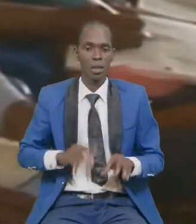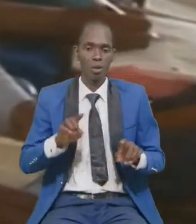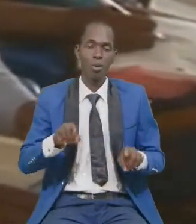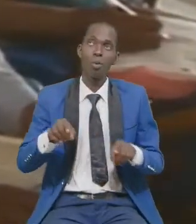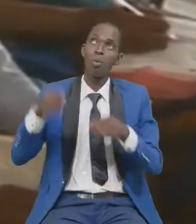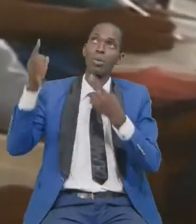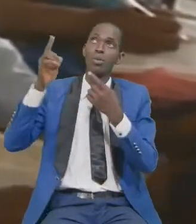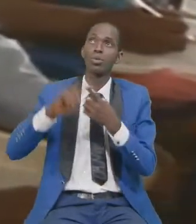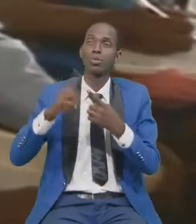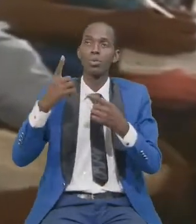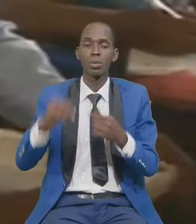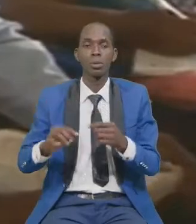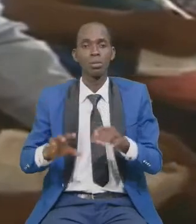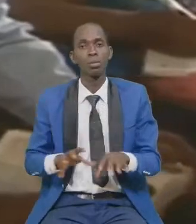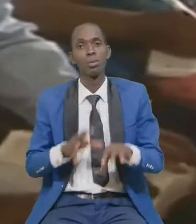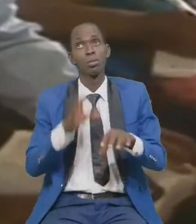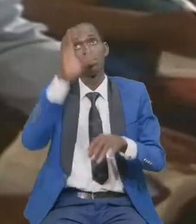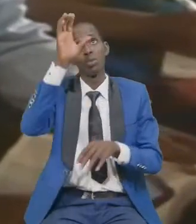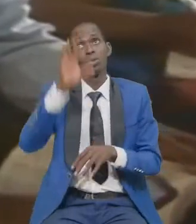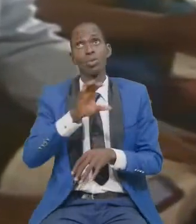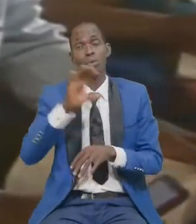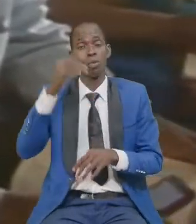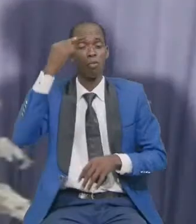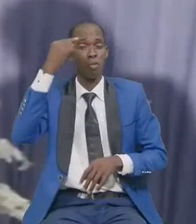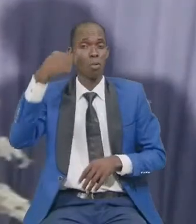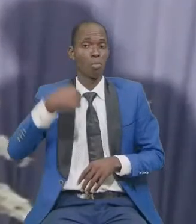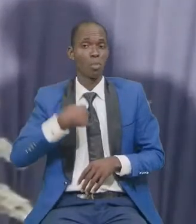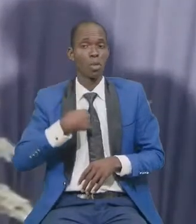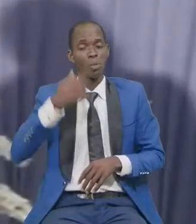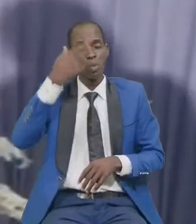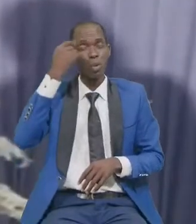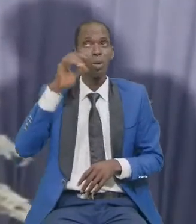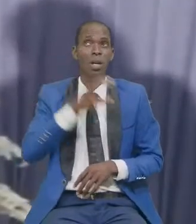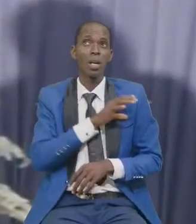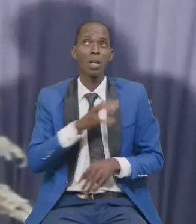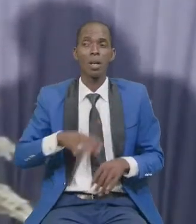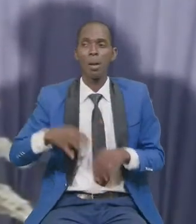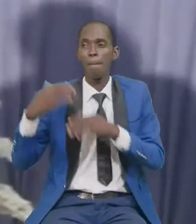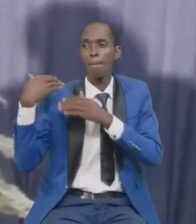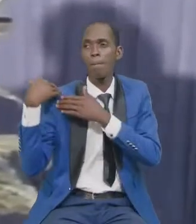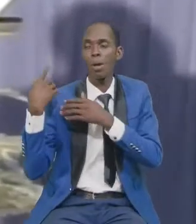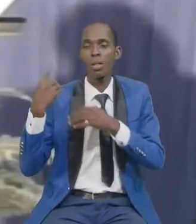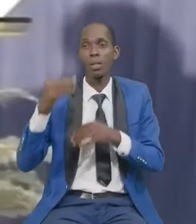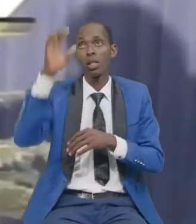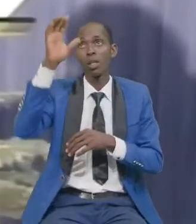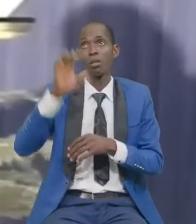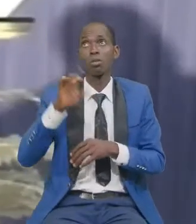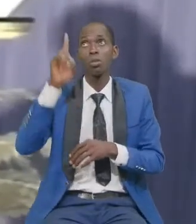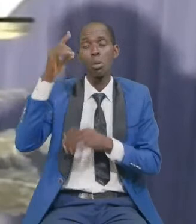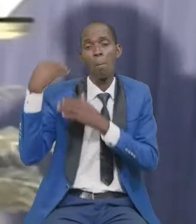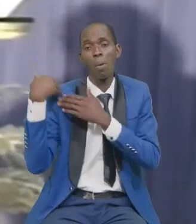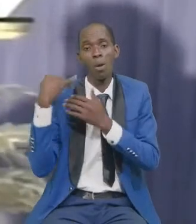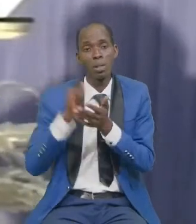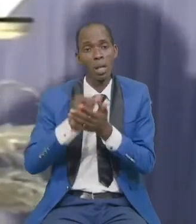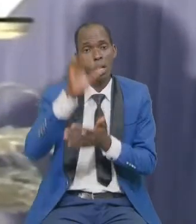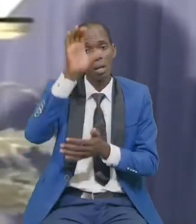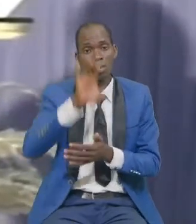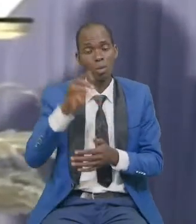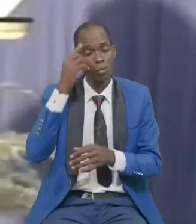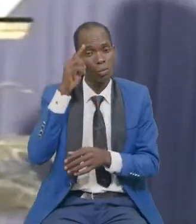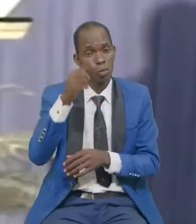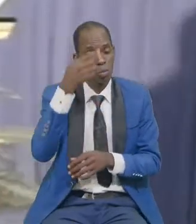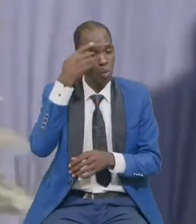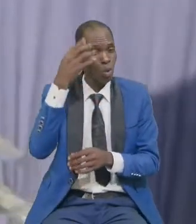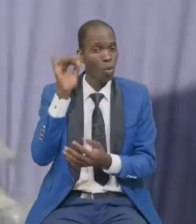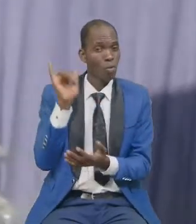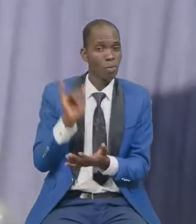for me. He says, because Christ bore the cross. And he bore that cross for you. He says, because of